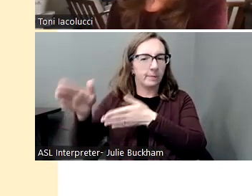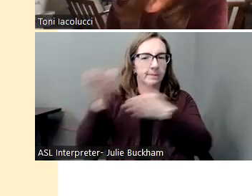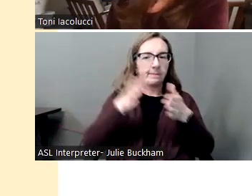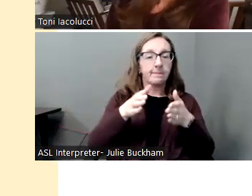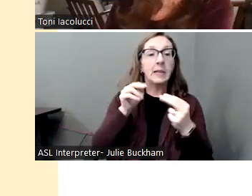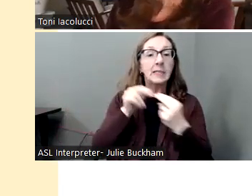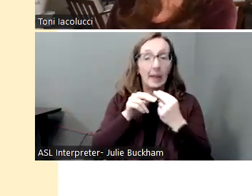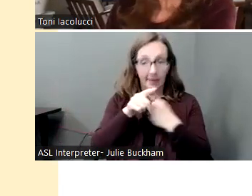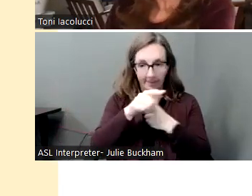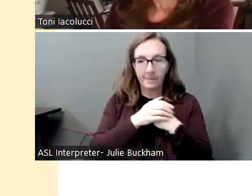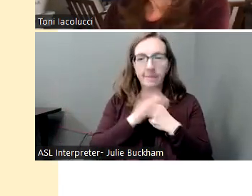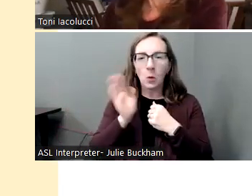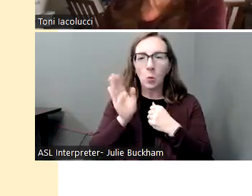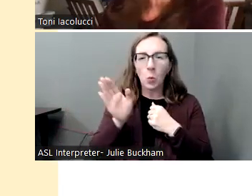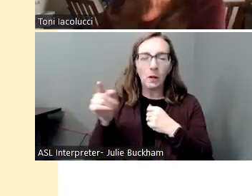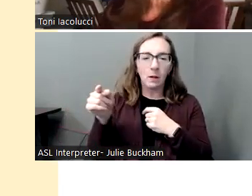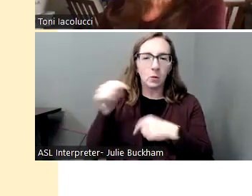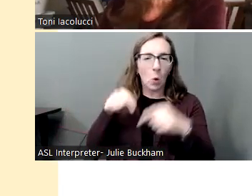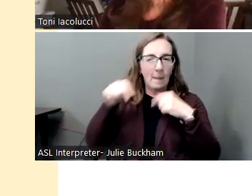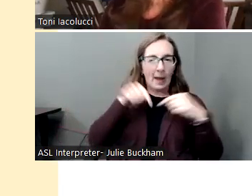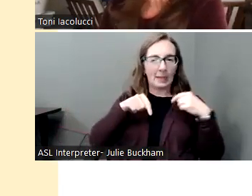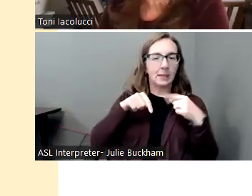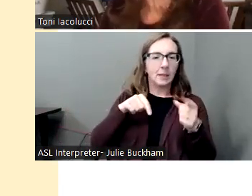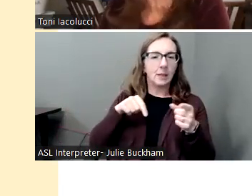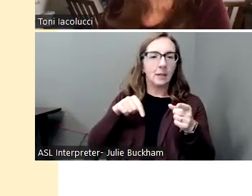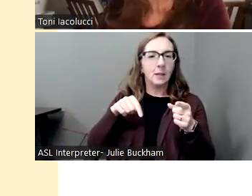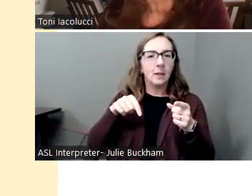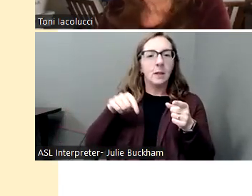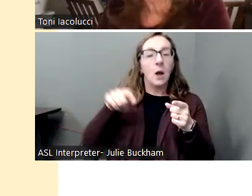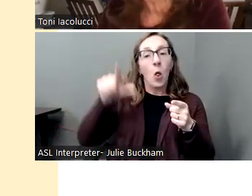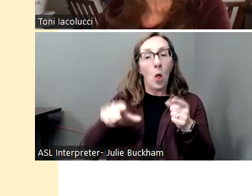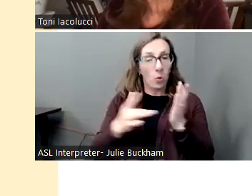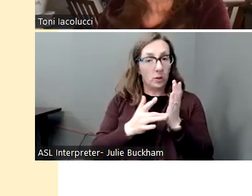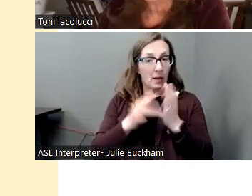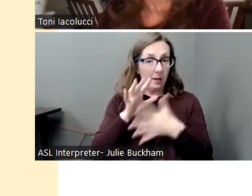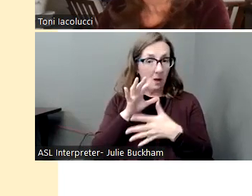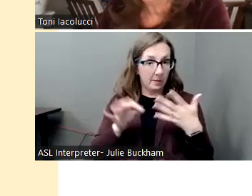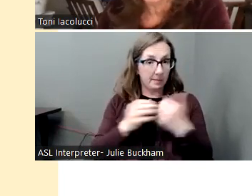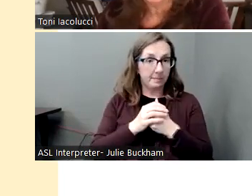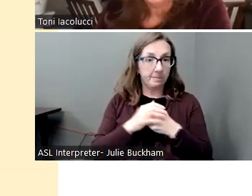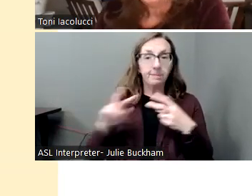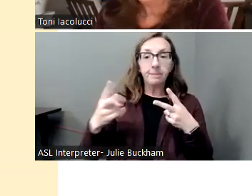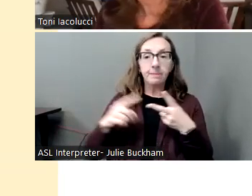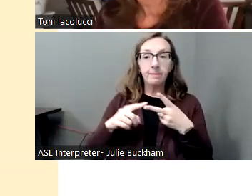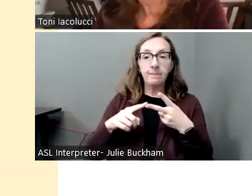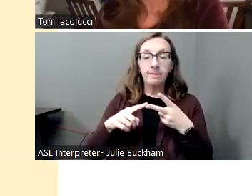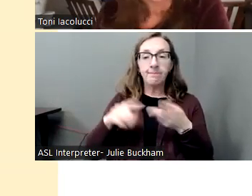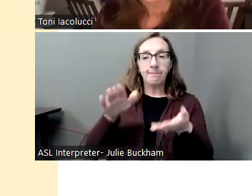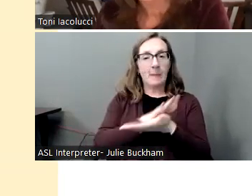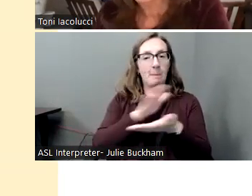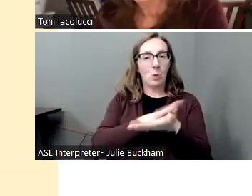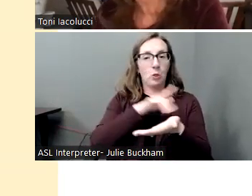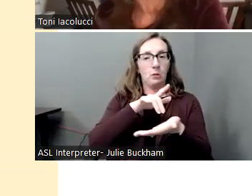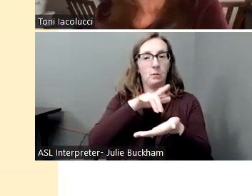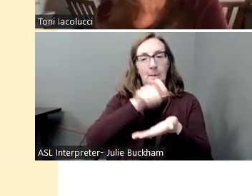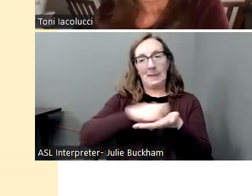Okay, we'll go back to the low tech options. The second one I have here is pad and pencil, and I want to